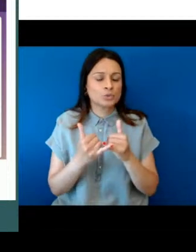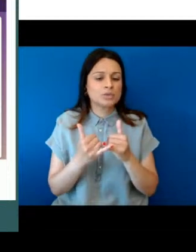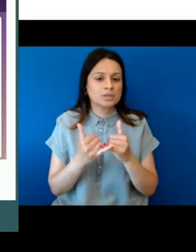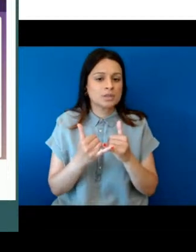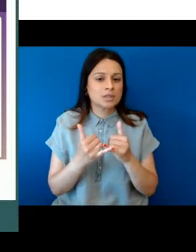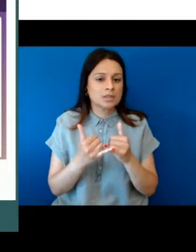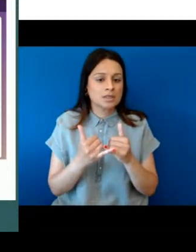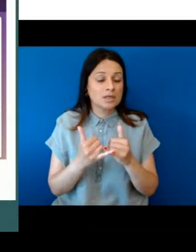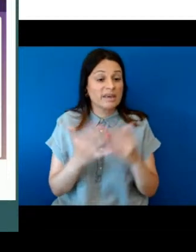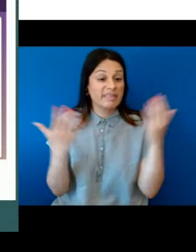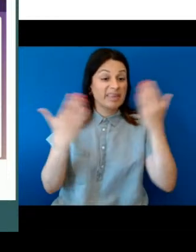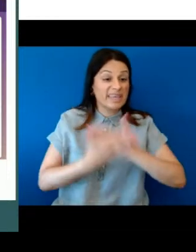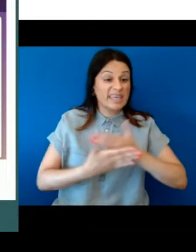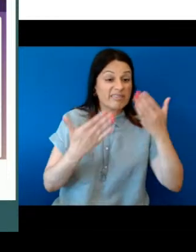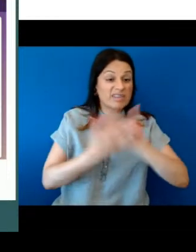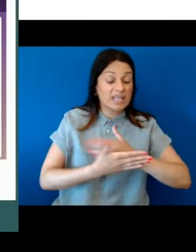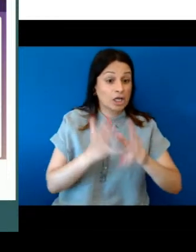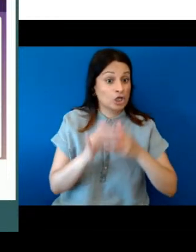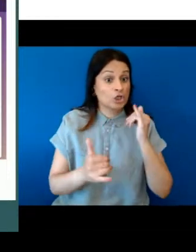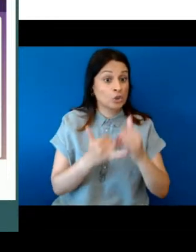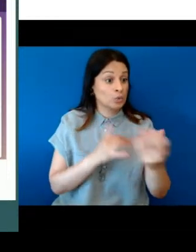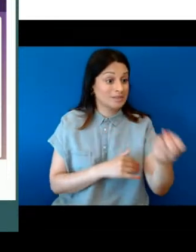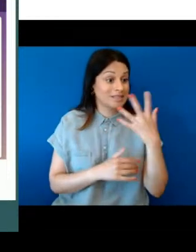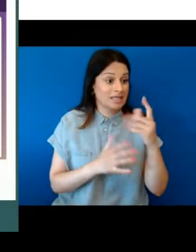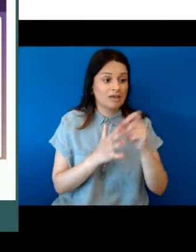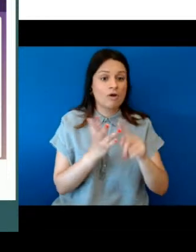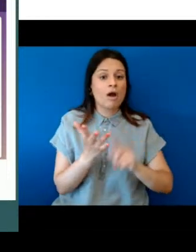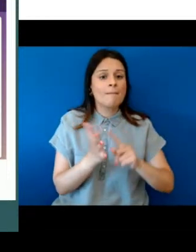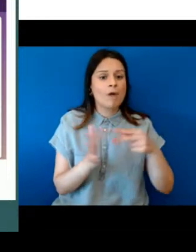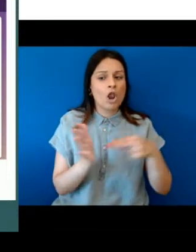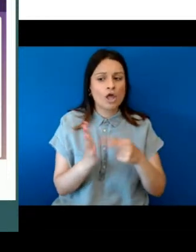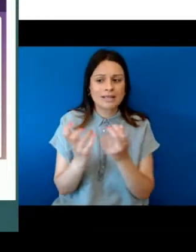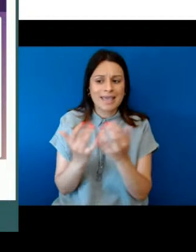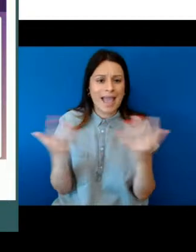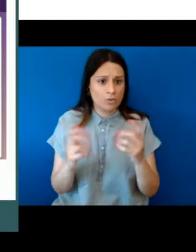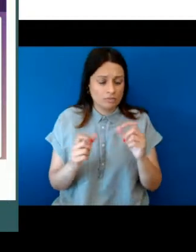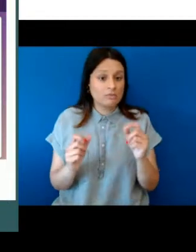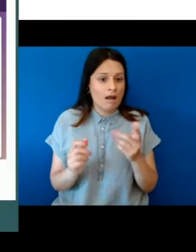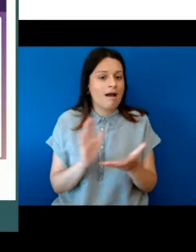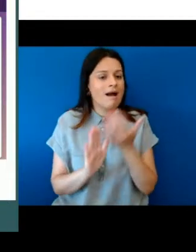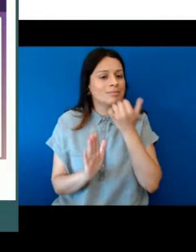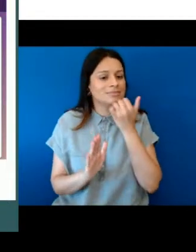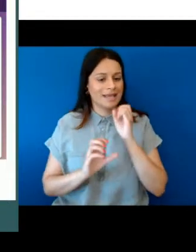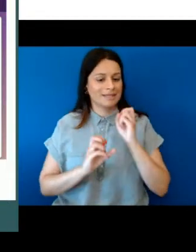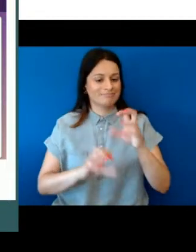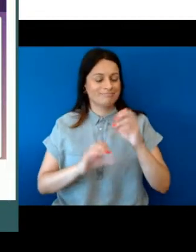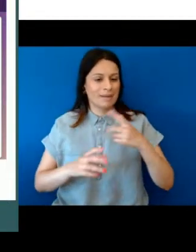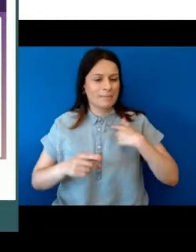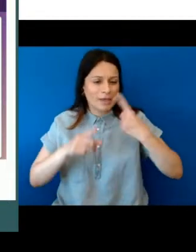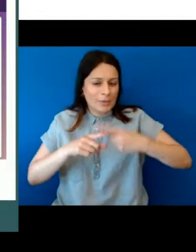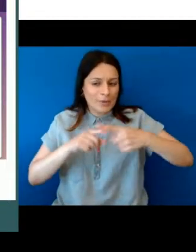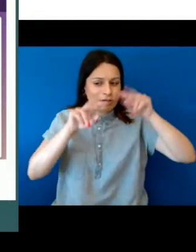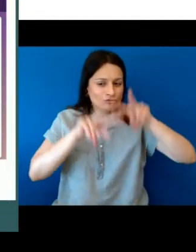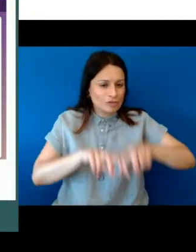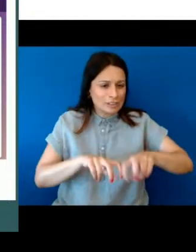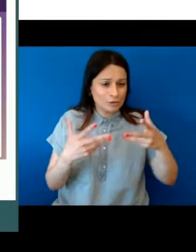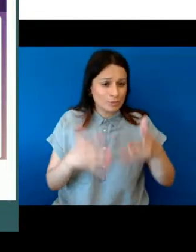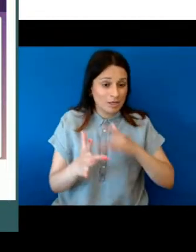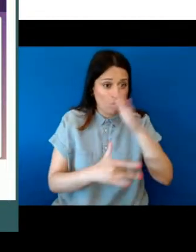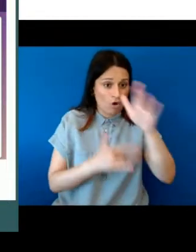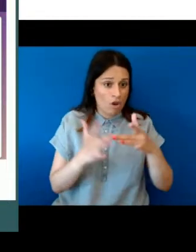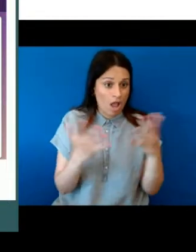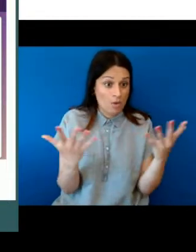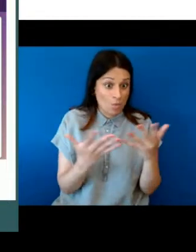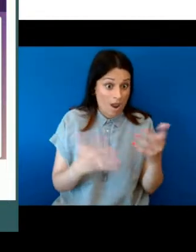evening, provides pollen count updates as well. And as you can see, I did this quick search online for a pollen count in